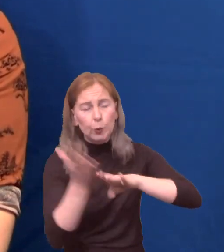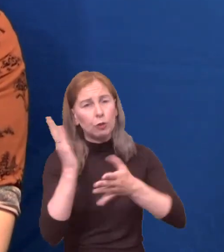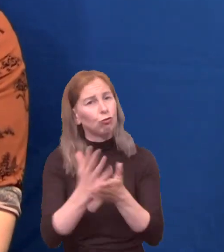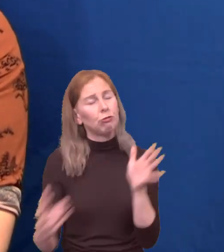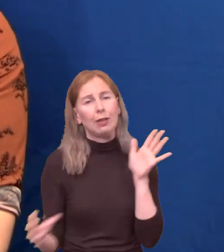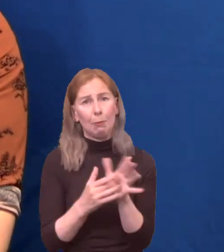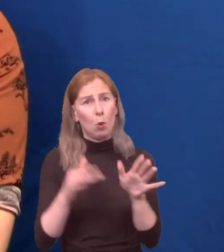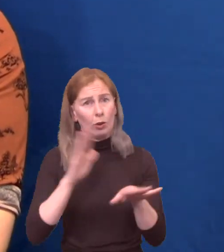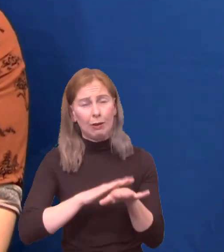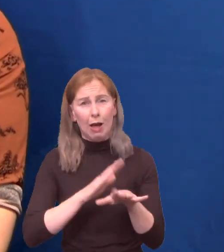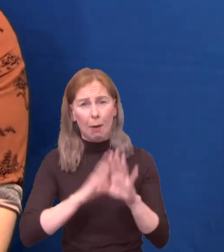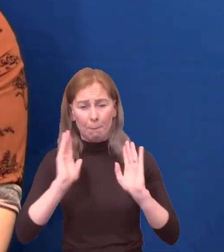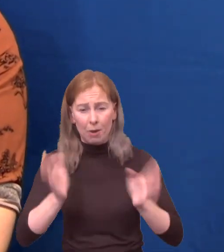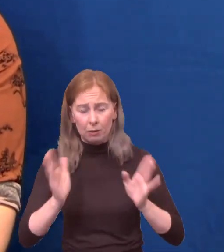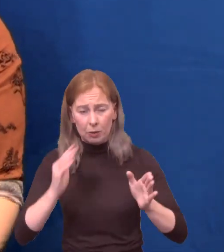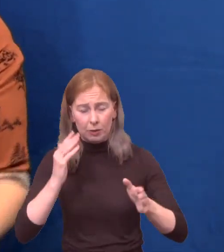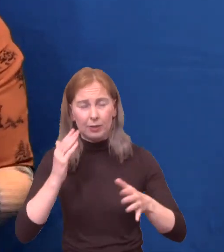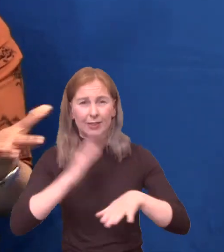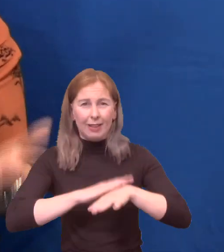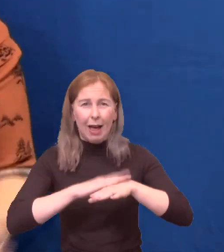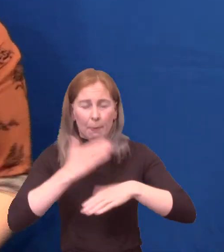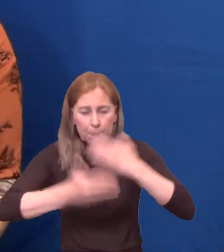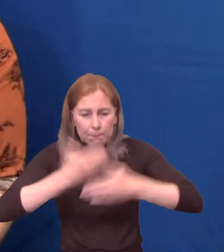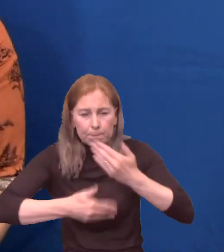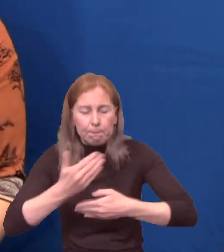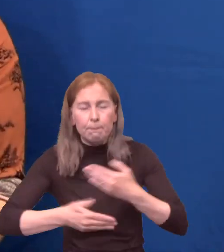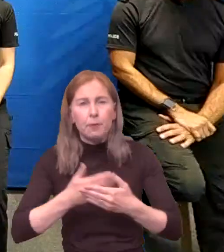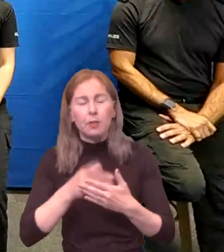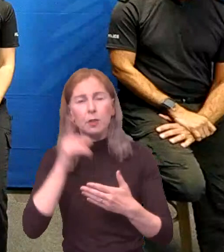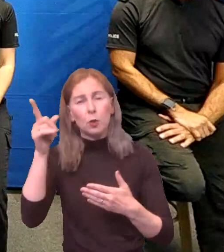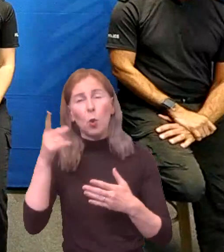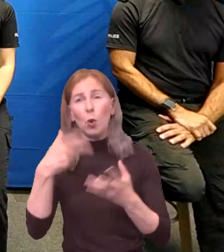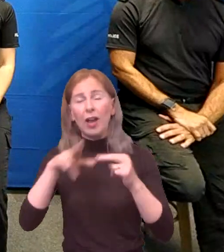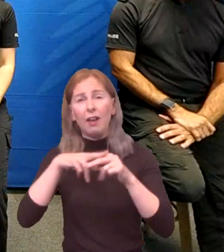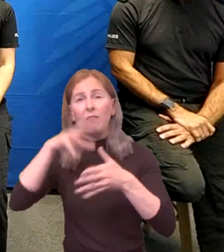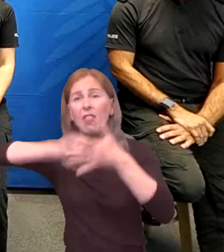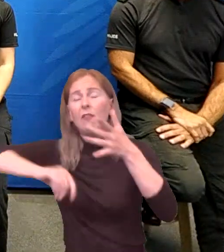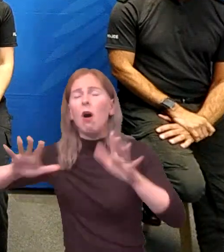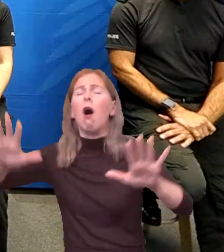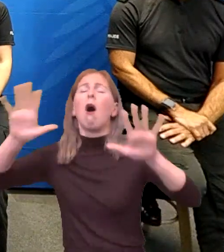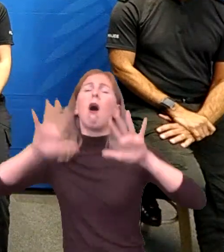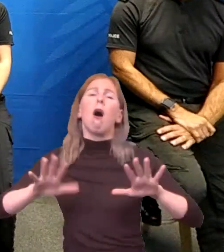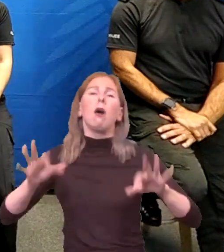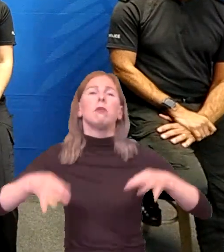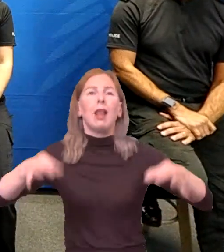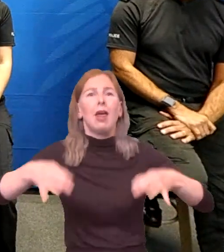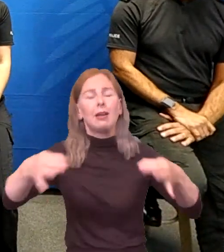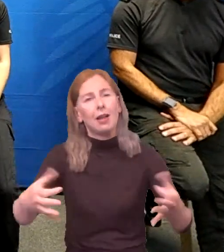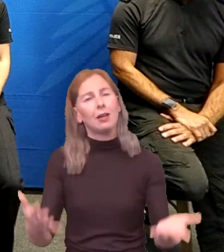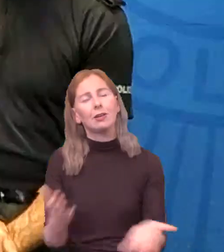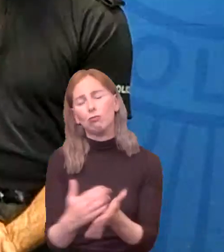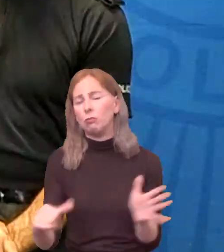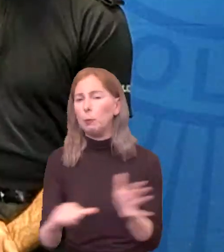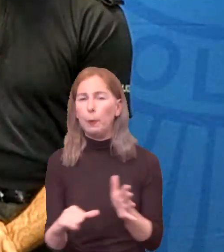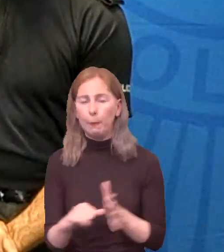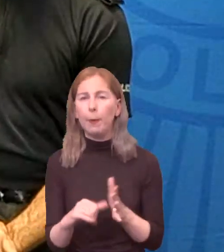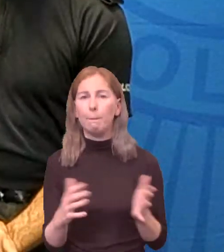really significant crime. I don't know if you guys want to talk more about that as well from what we've had recently. Yeah, just to touch on that really,